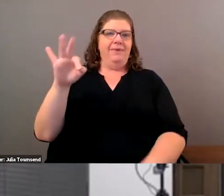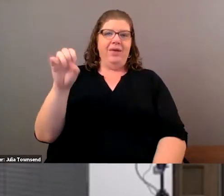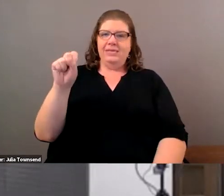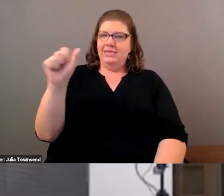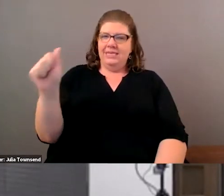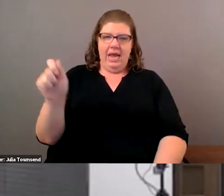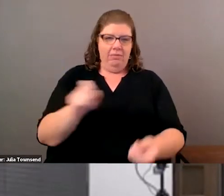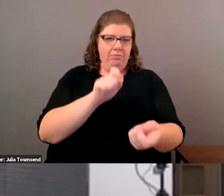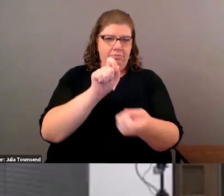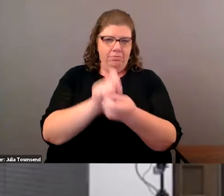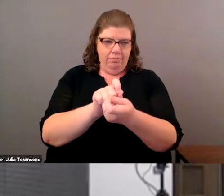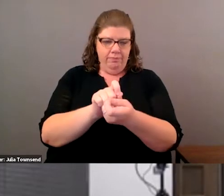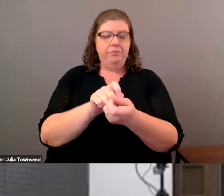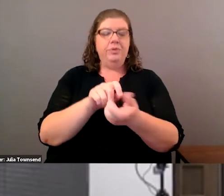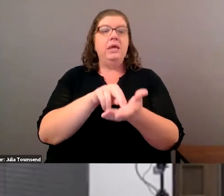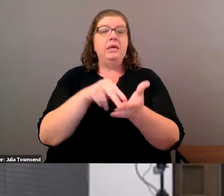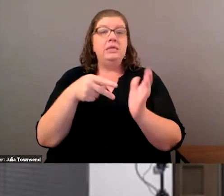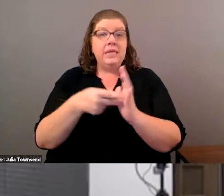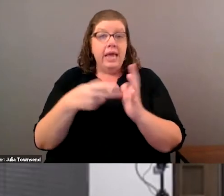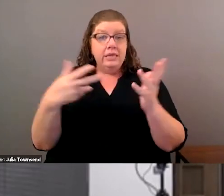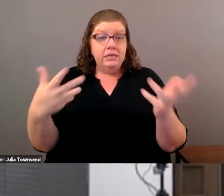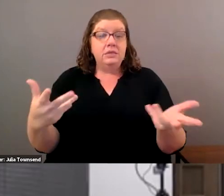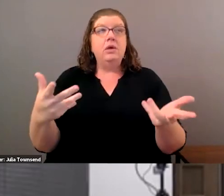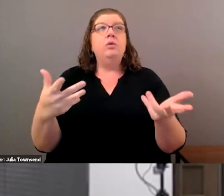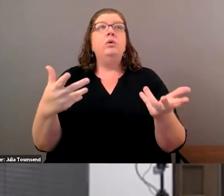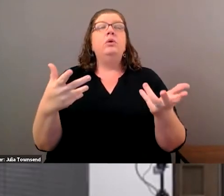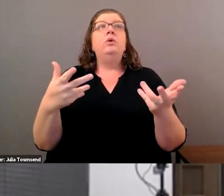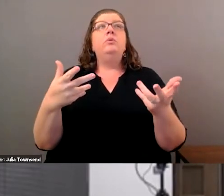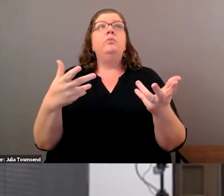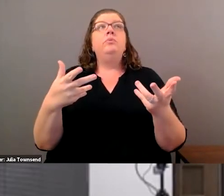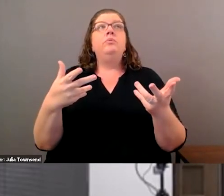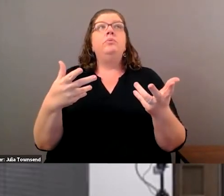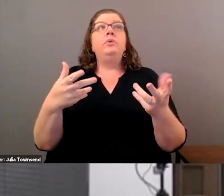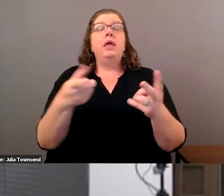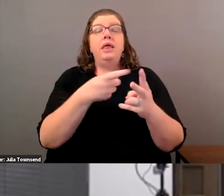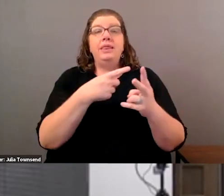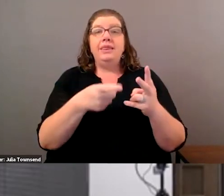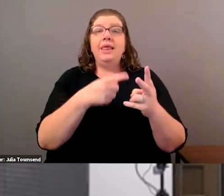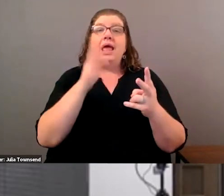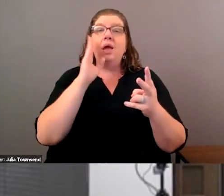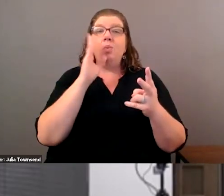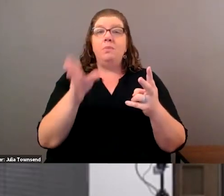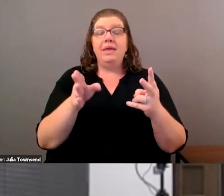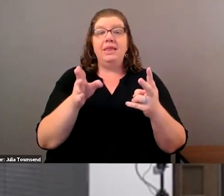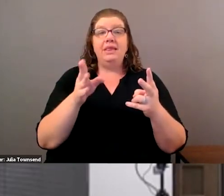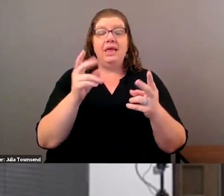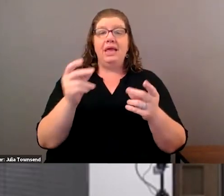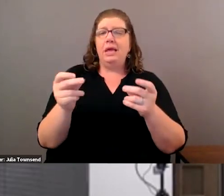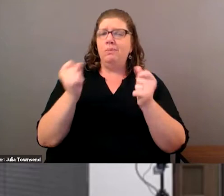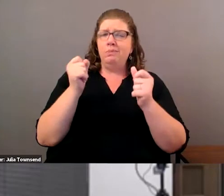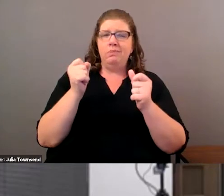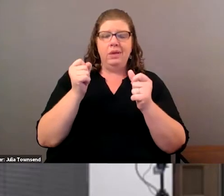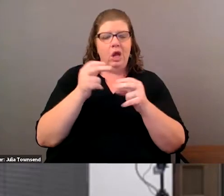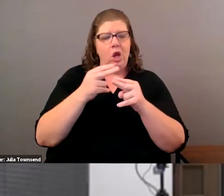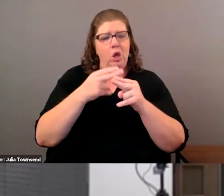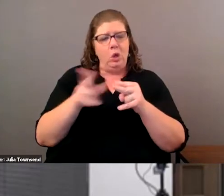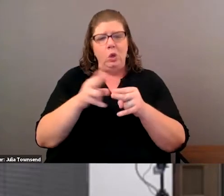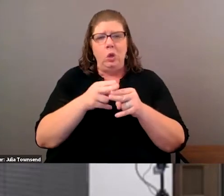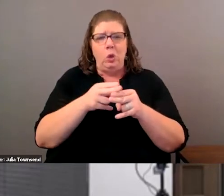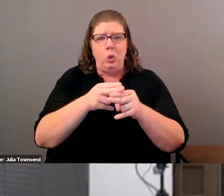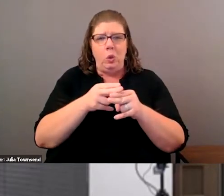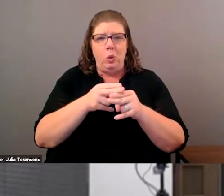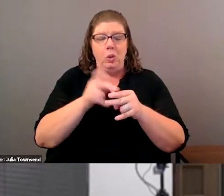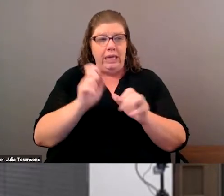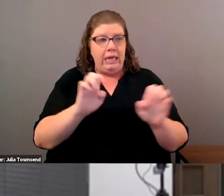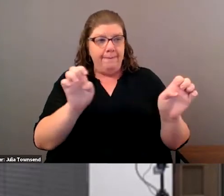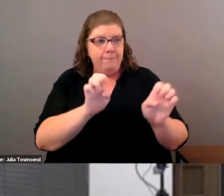in the sense that, as I explained, they're going to be the acute needs of students in